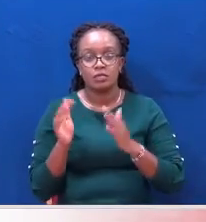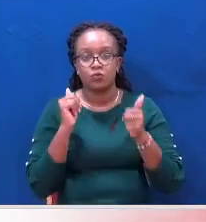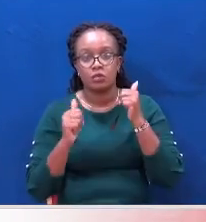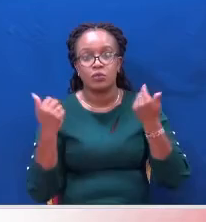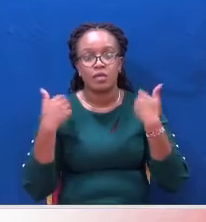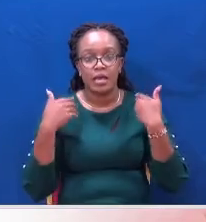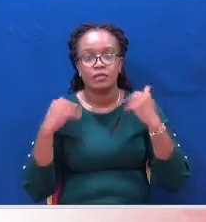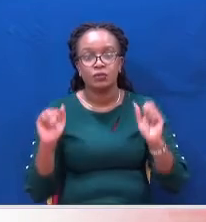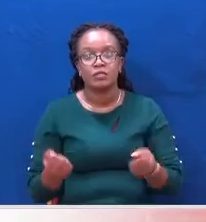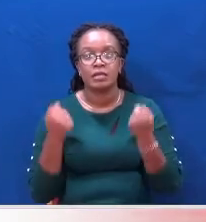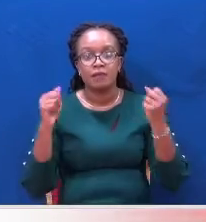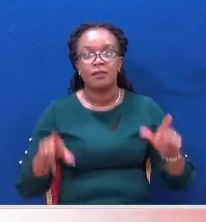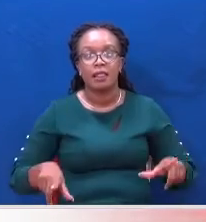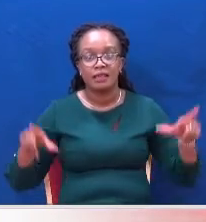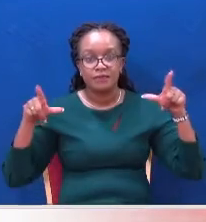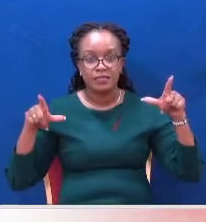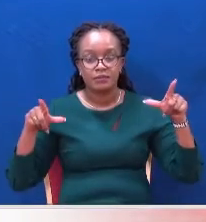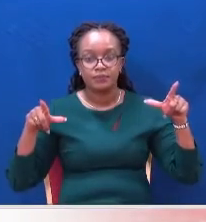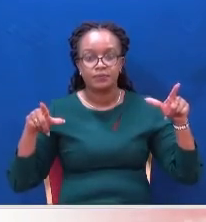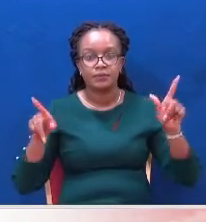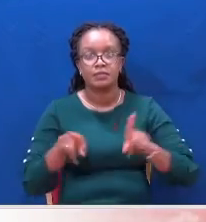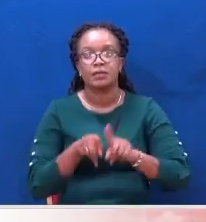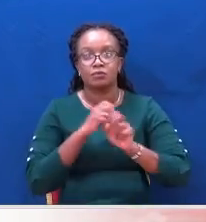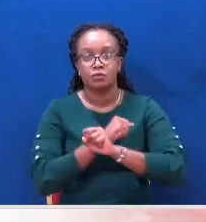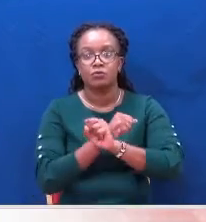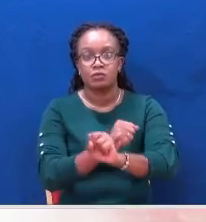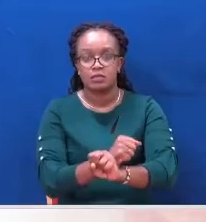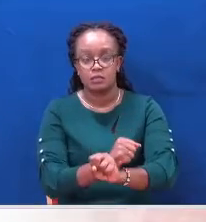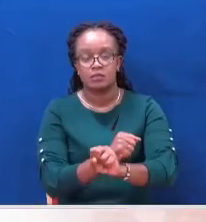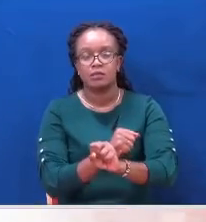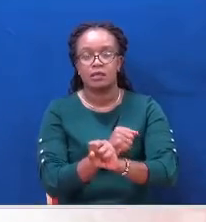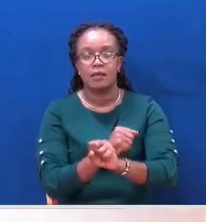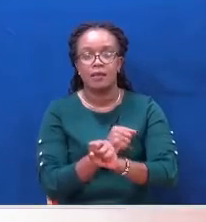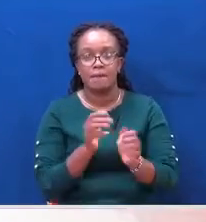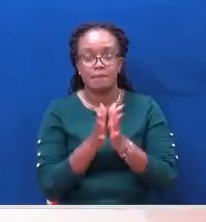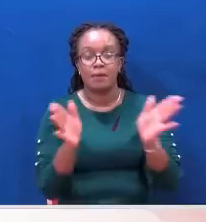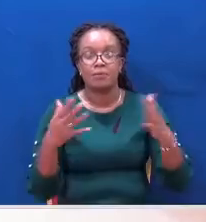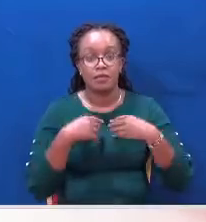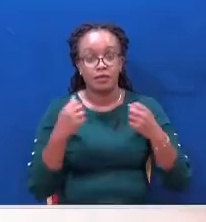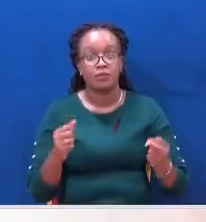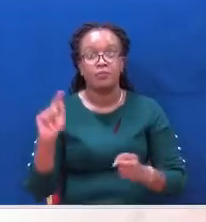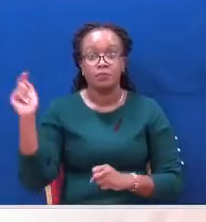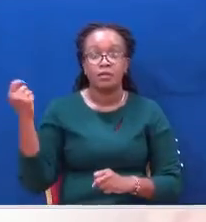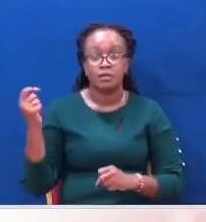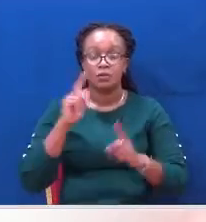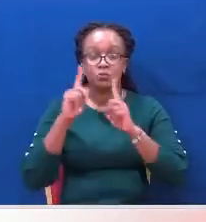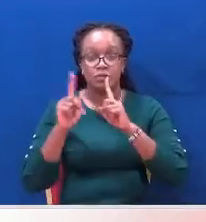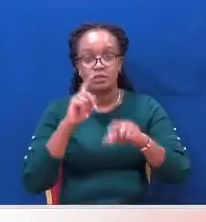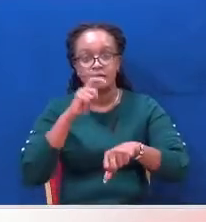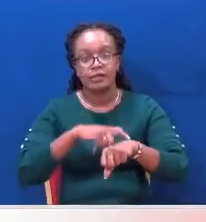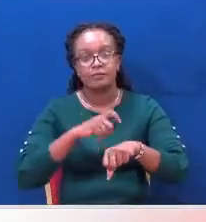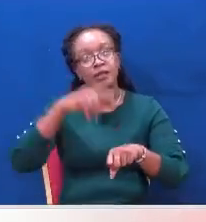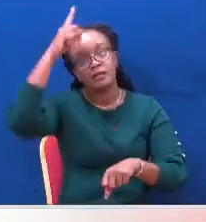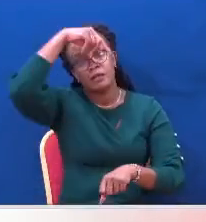save lives and to secure public health. The president was speaking during the NYS passout parade